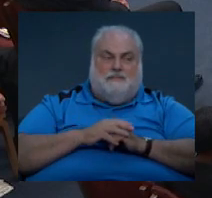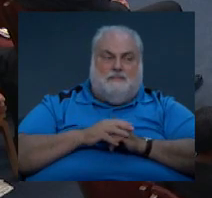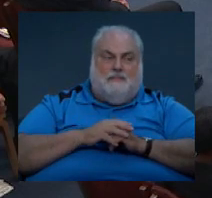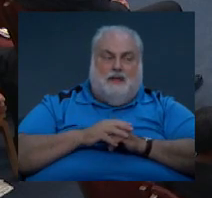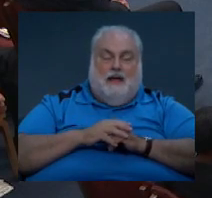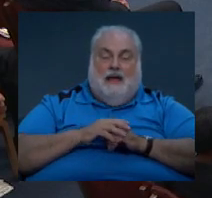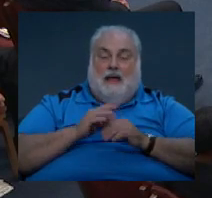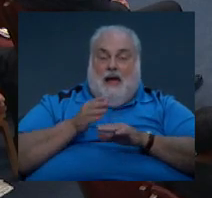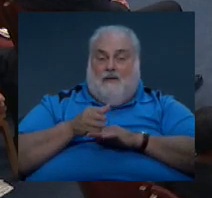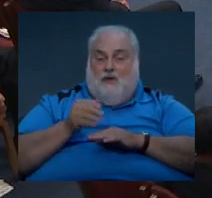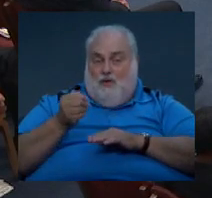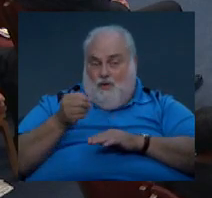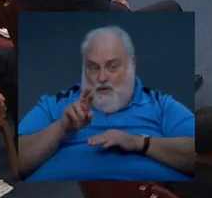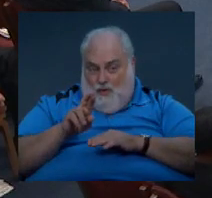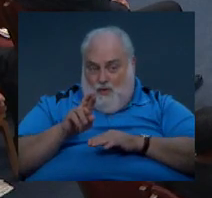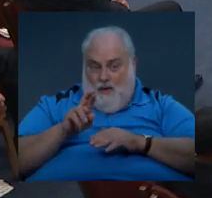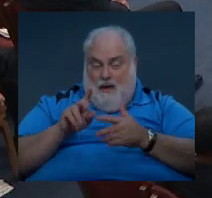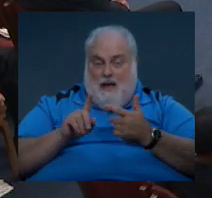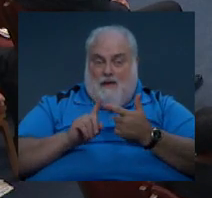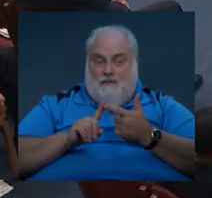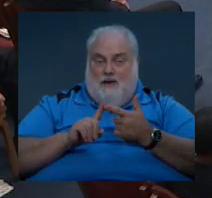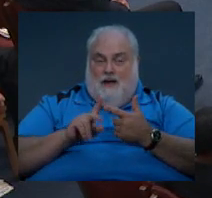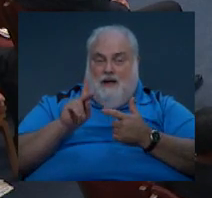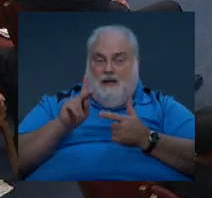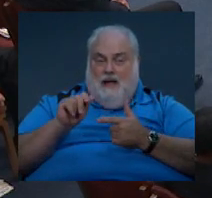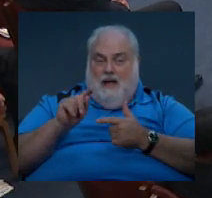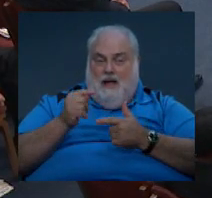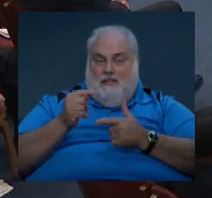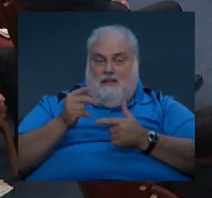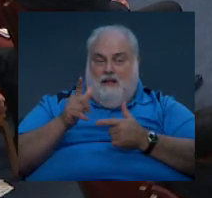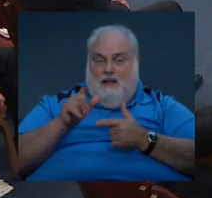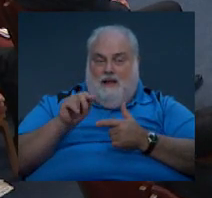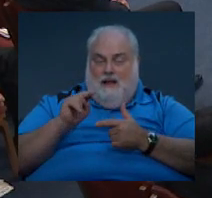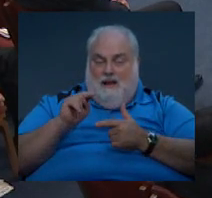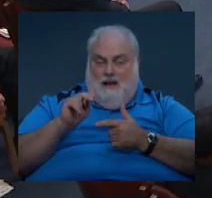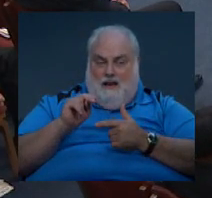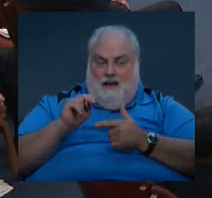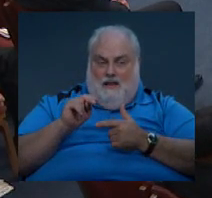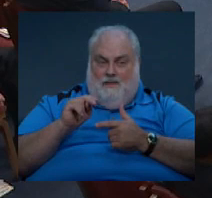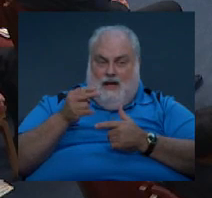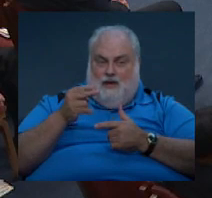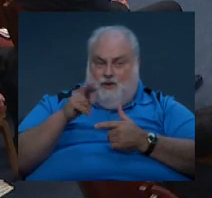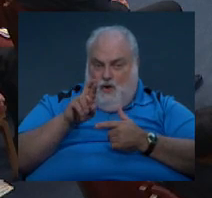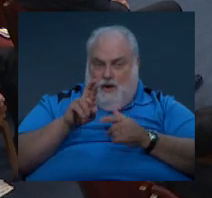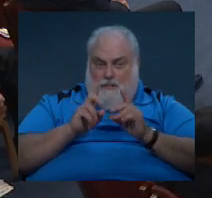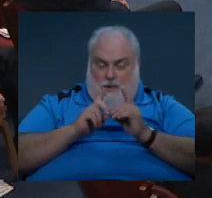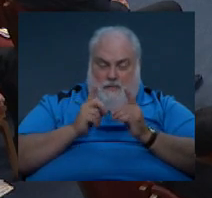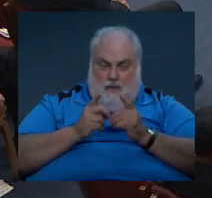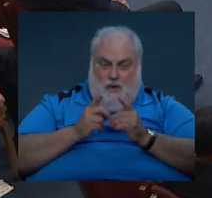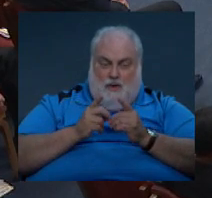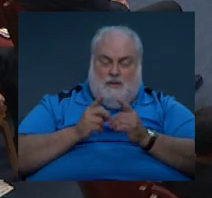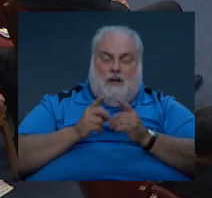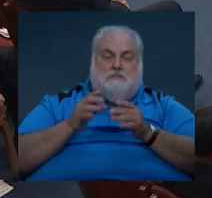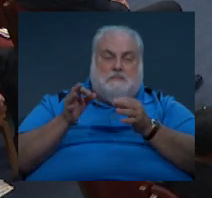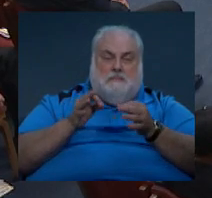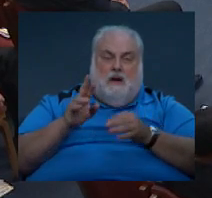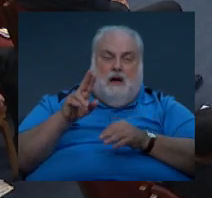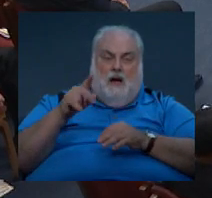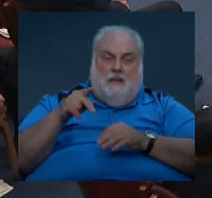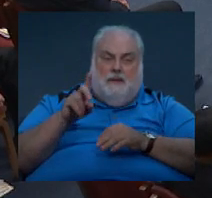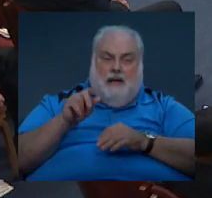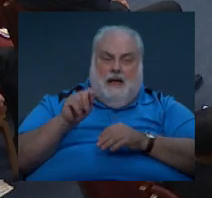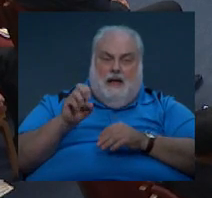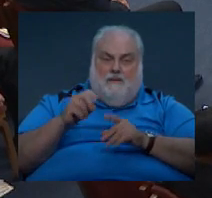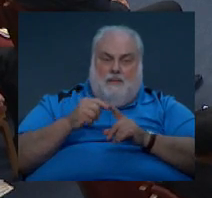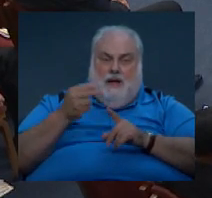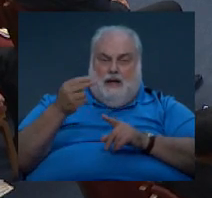Following her, we'll have Kathleen within our HR department, who's going to give an update from a human